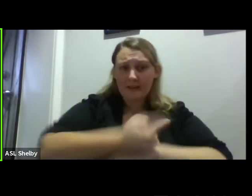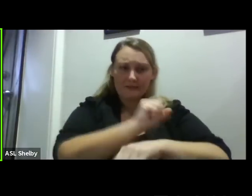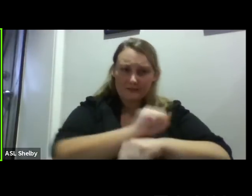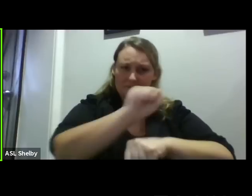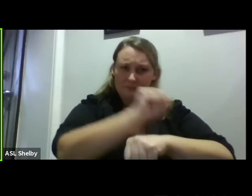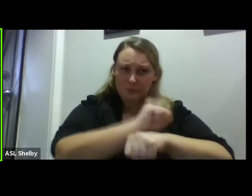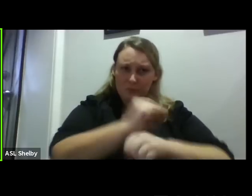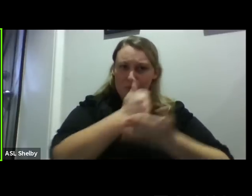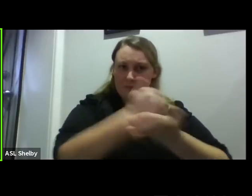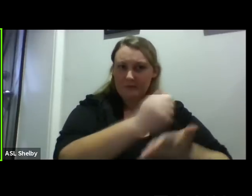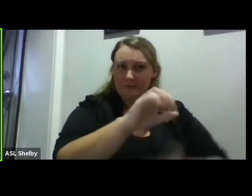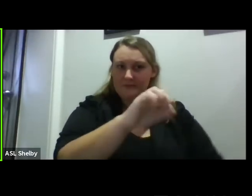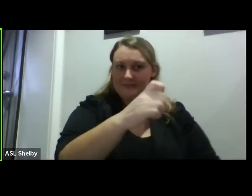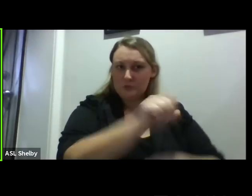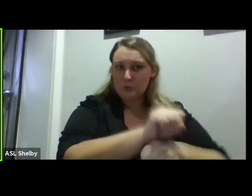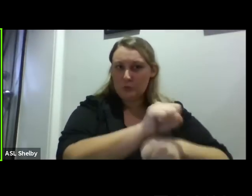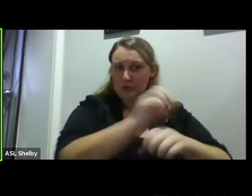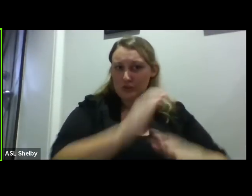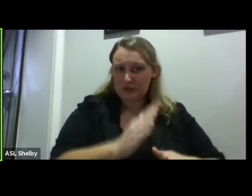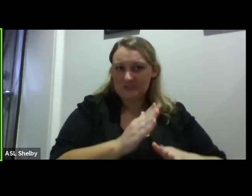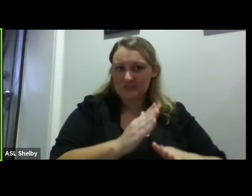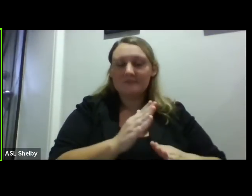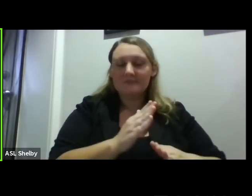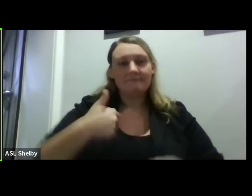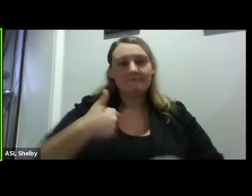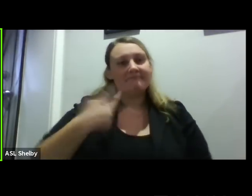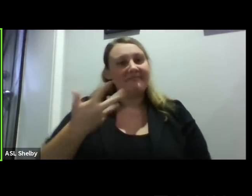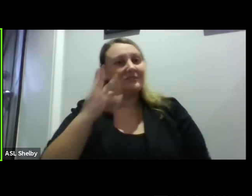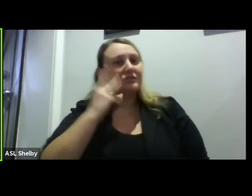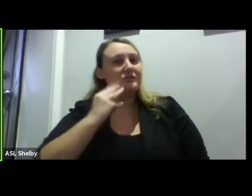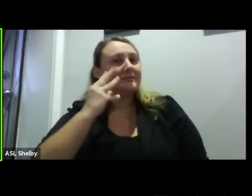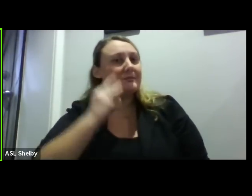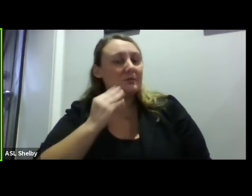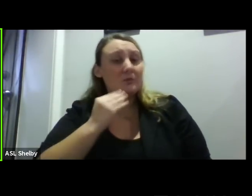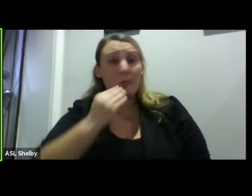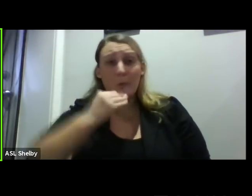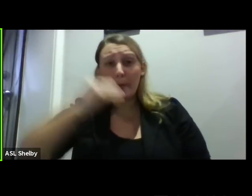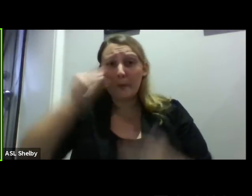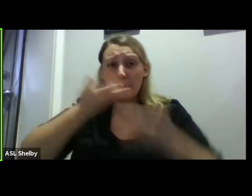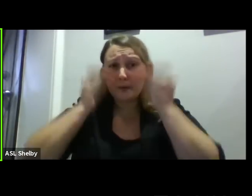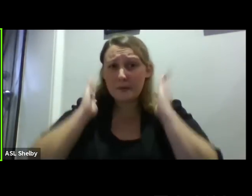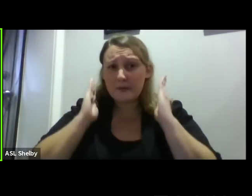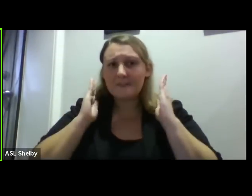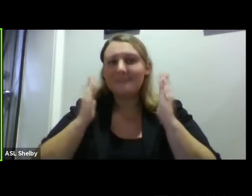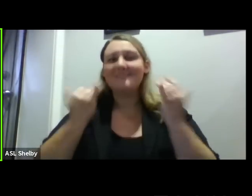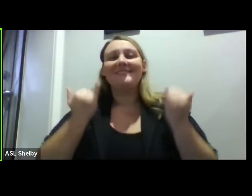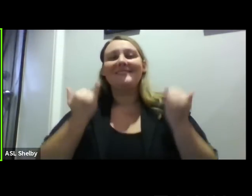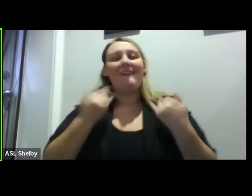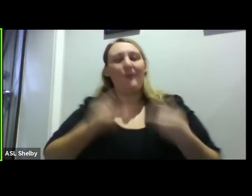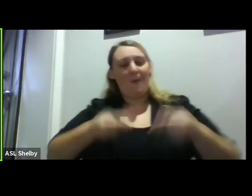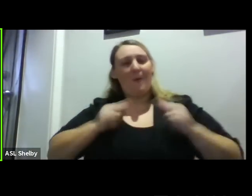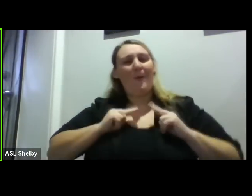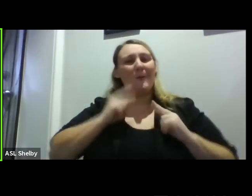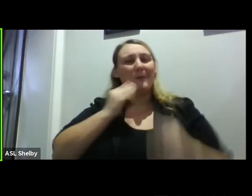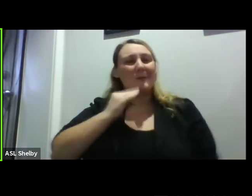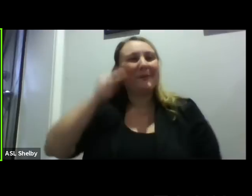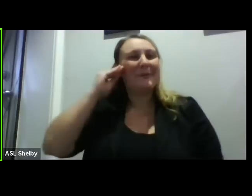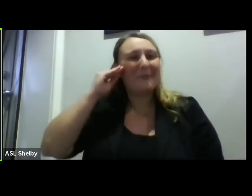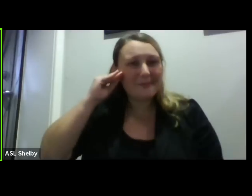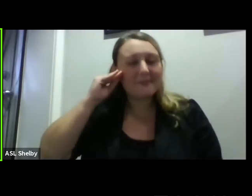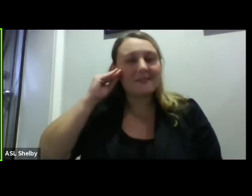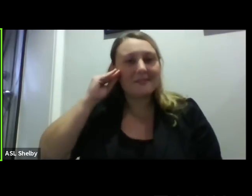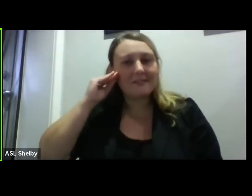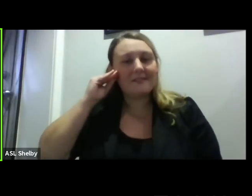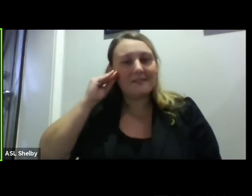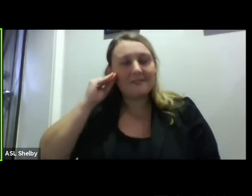Today, I came from homelessness to a homeowner. I am a co-founder of Black Trans News, and I thank that